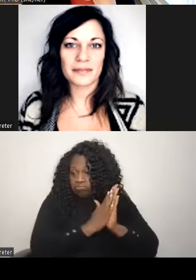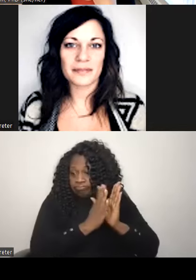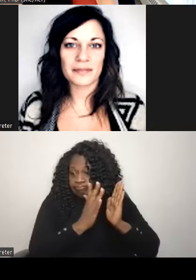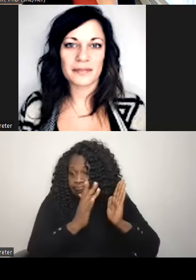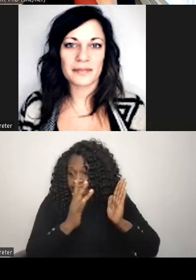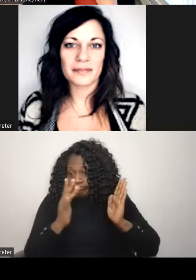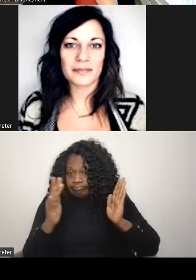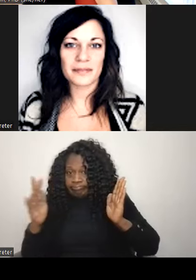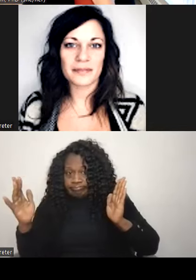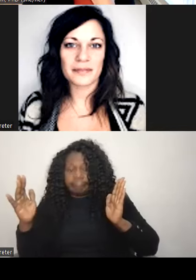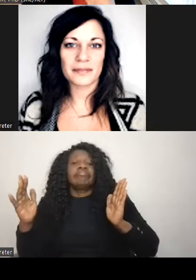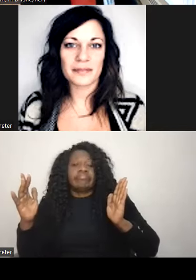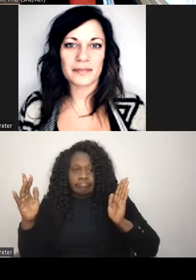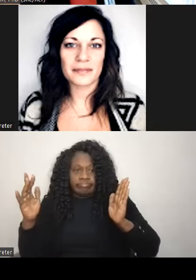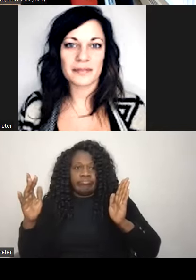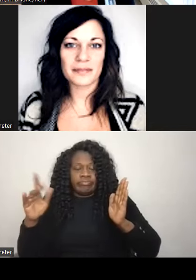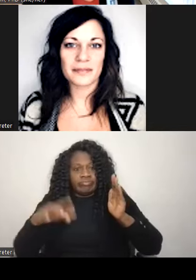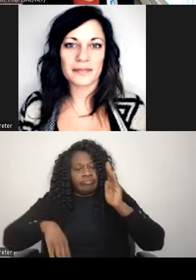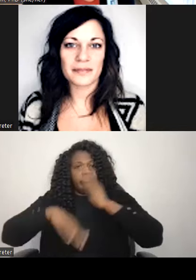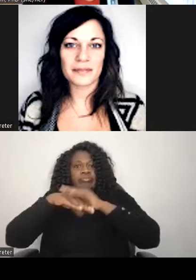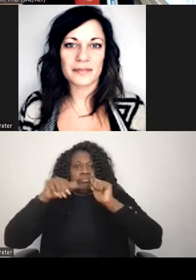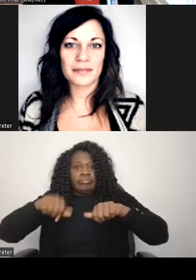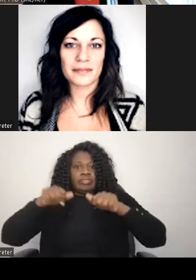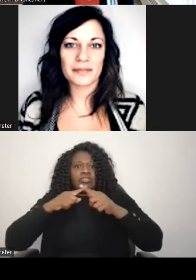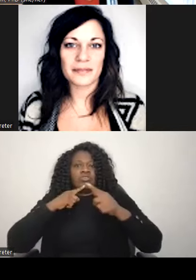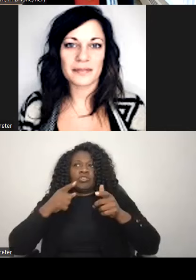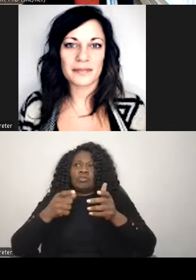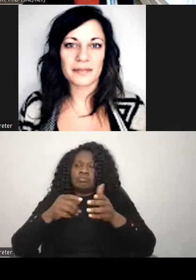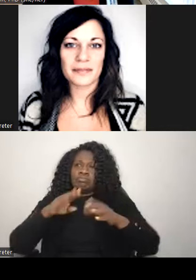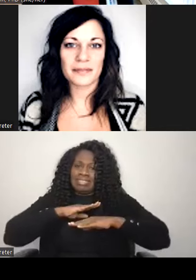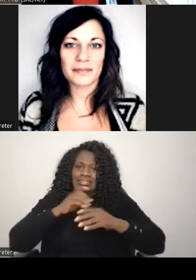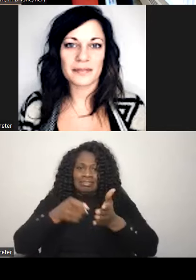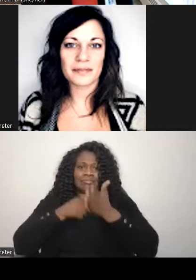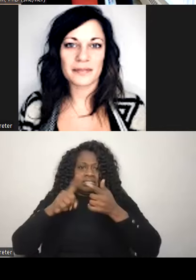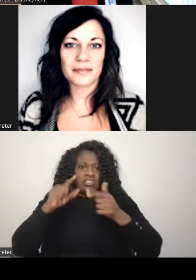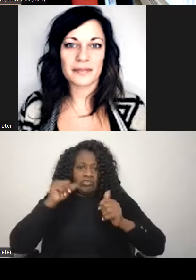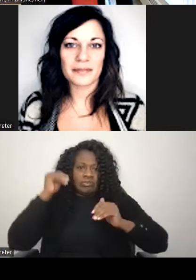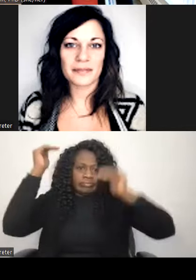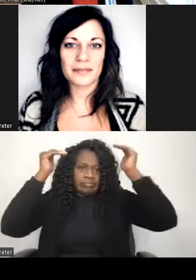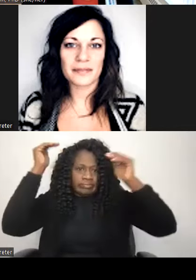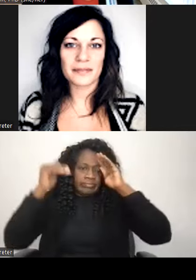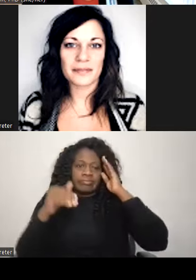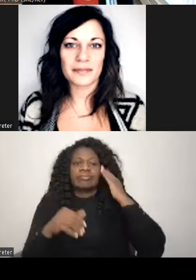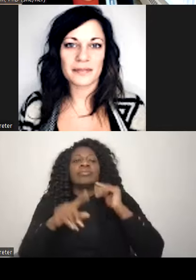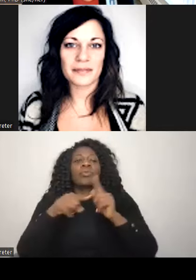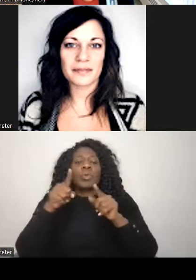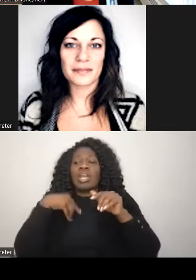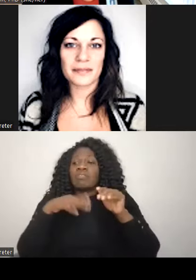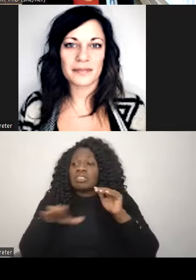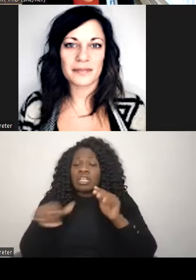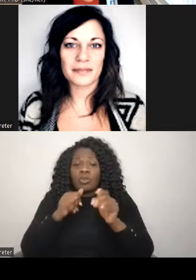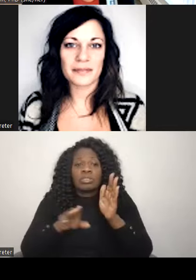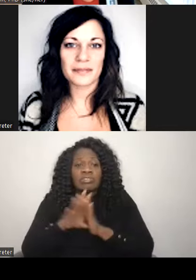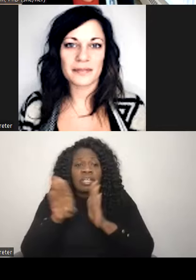to become sort of optimally developed to meet the demands of adulthood. So when you have a child who has